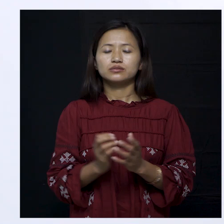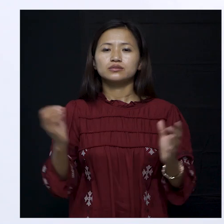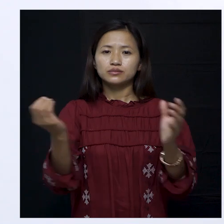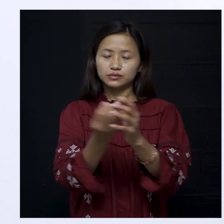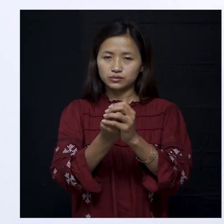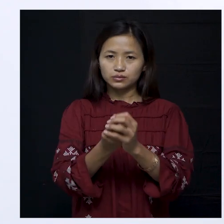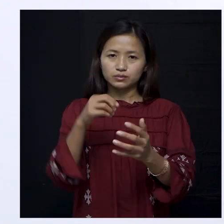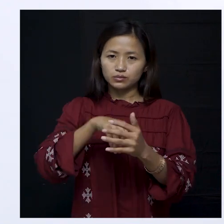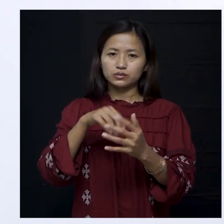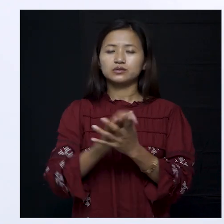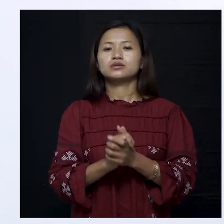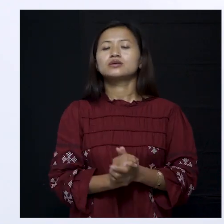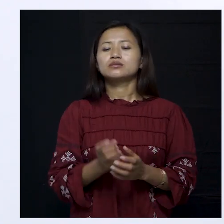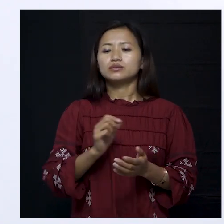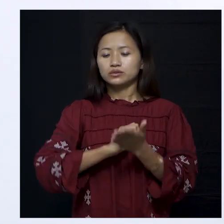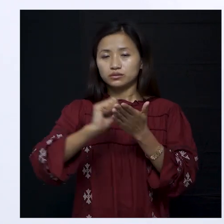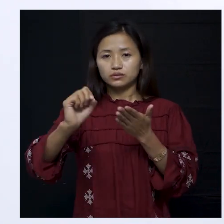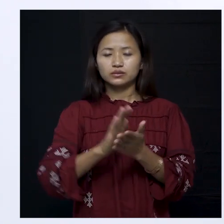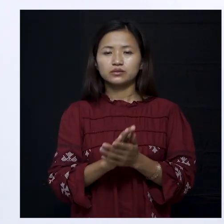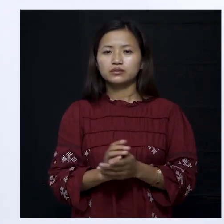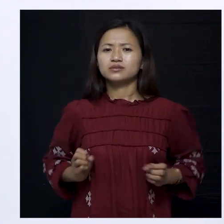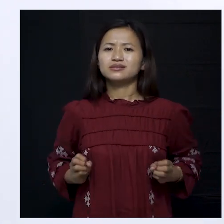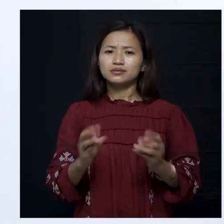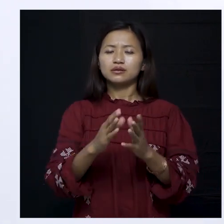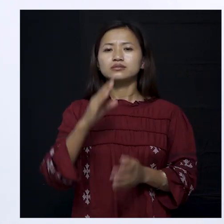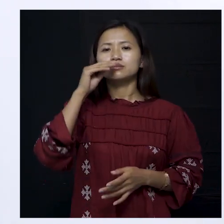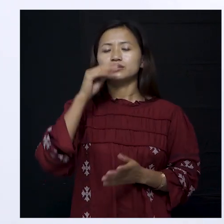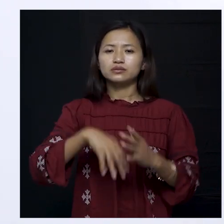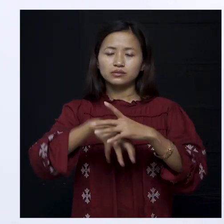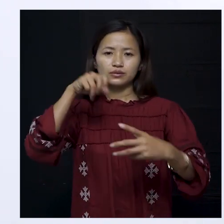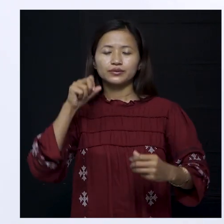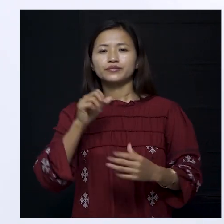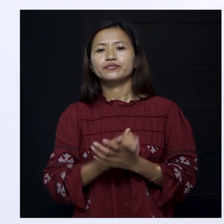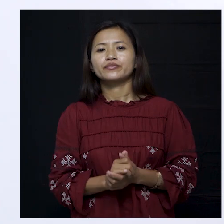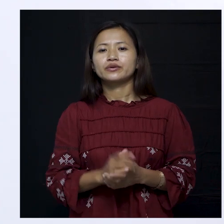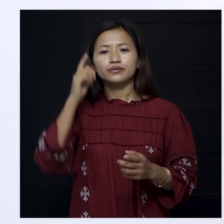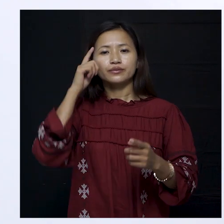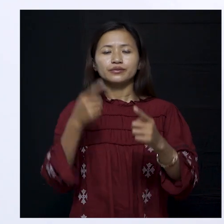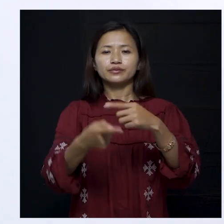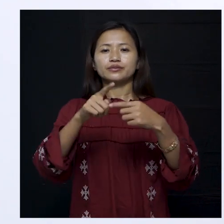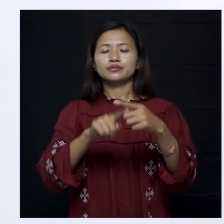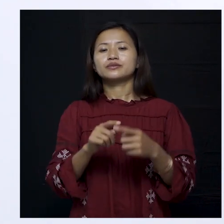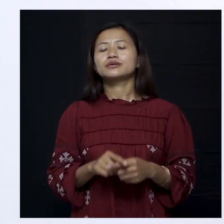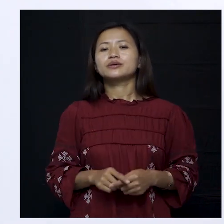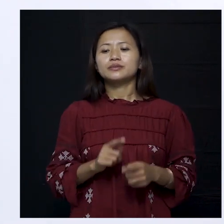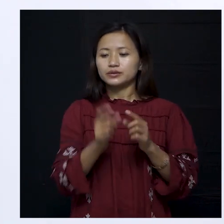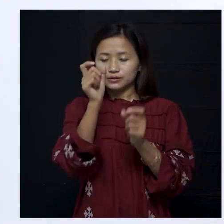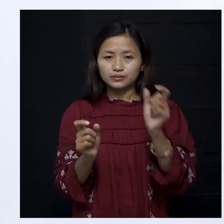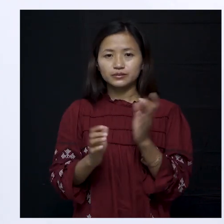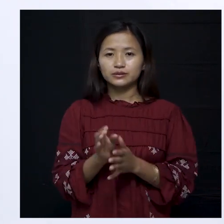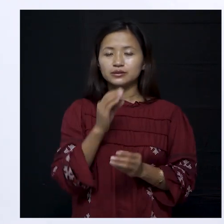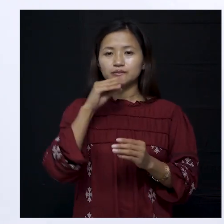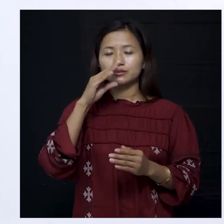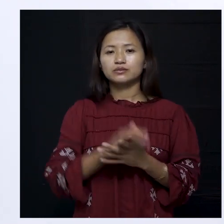put together before you put it into writing or before you start speaking out. You might have experienced a person speaking on the stage